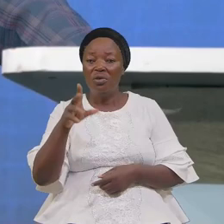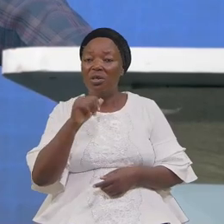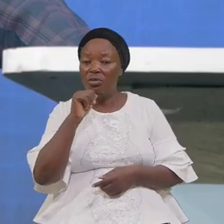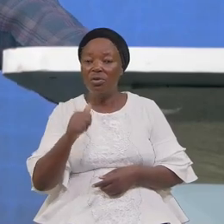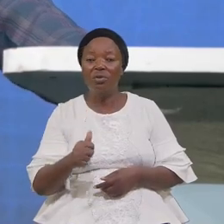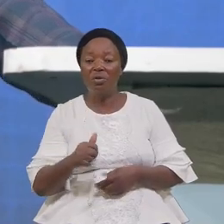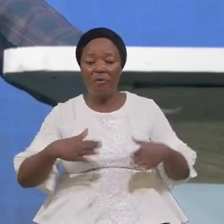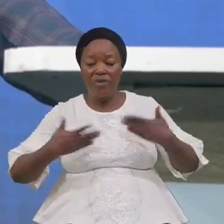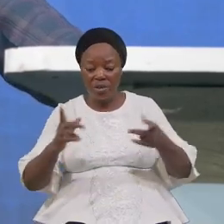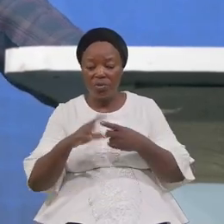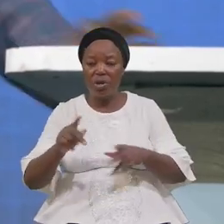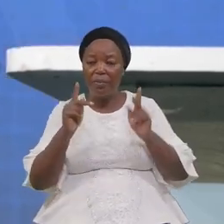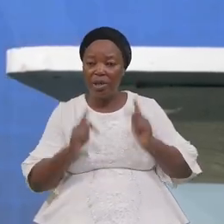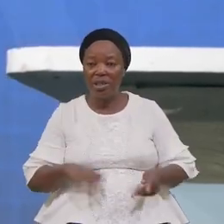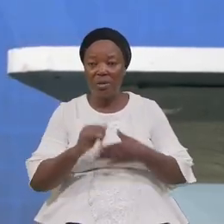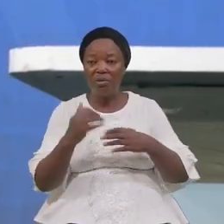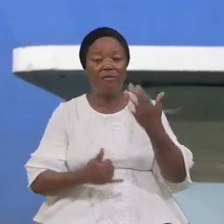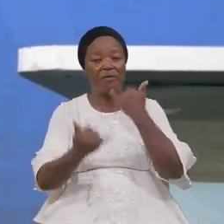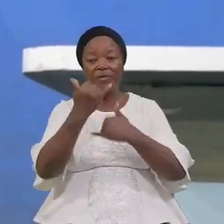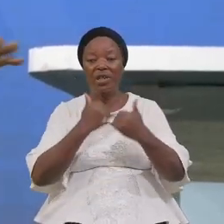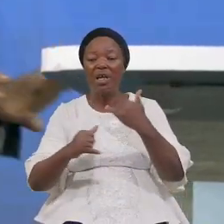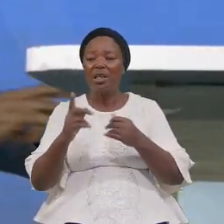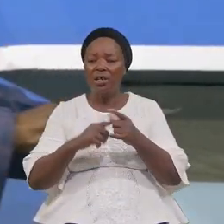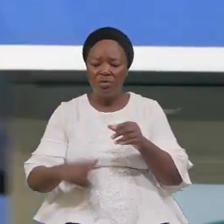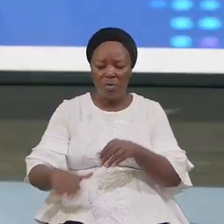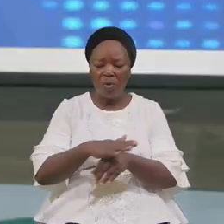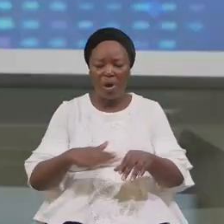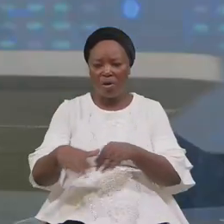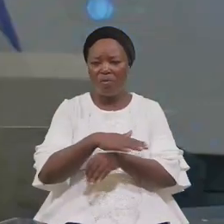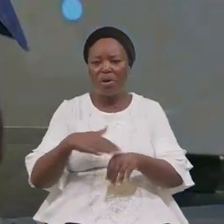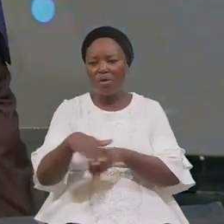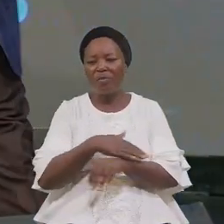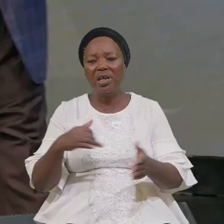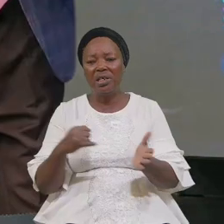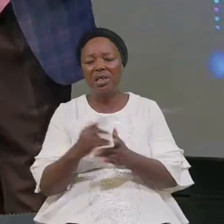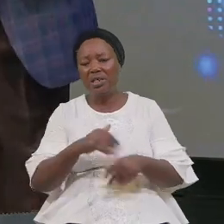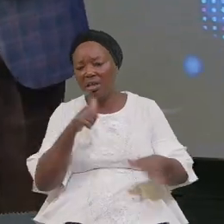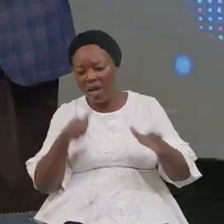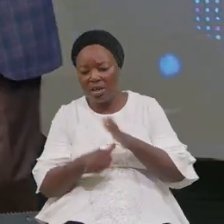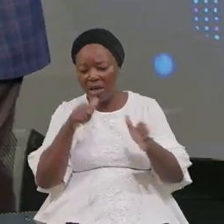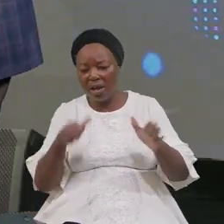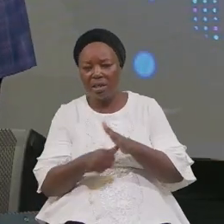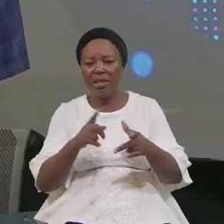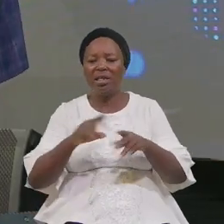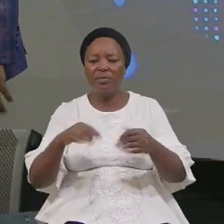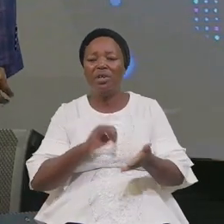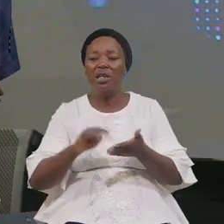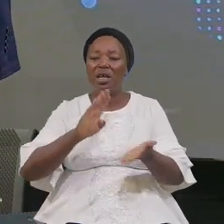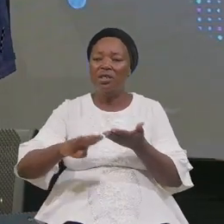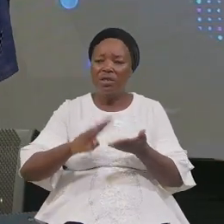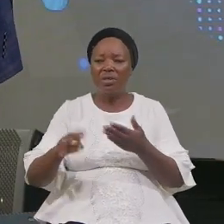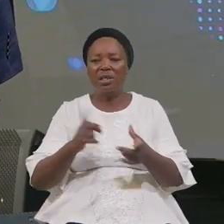the person you have offended. You are covering, giving excuses and